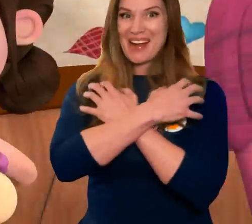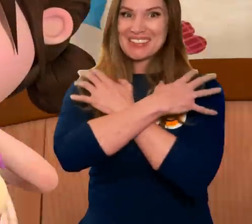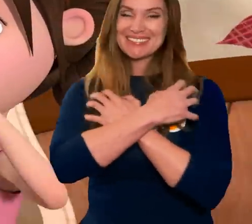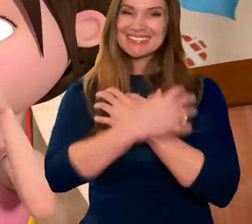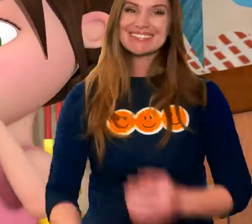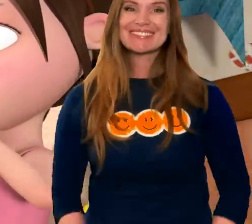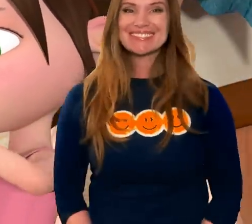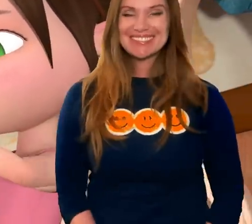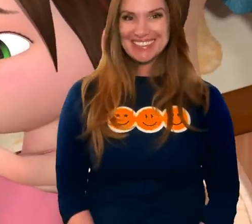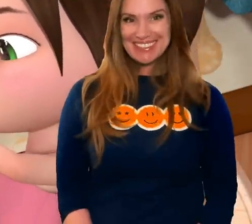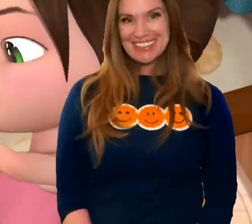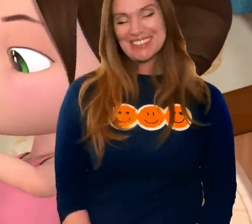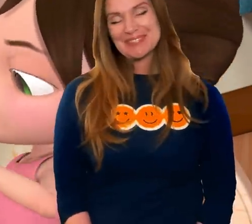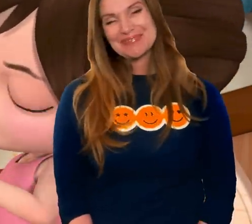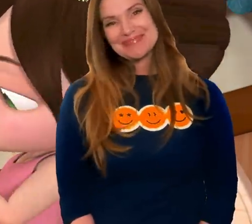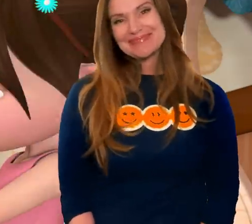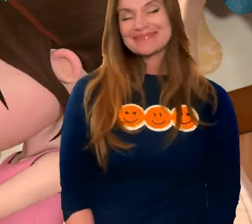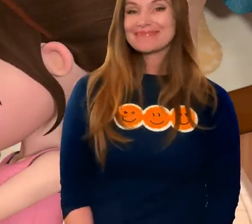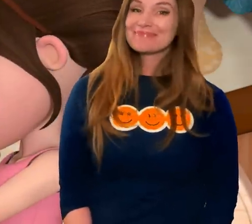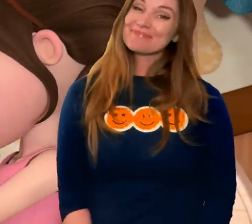my teddy bear